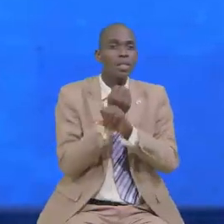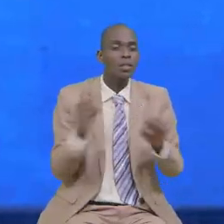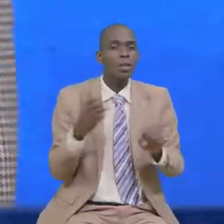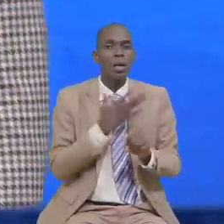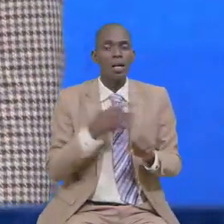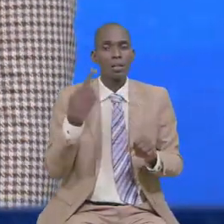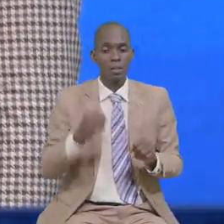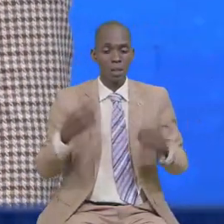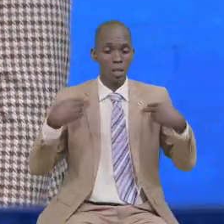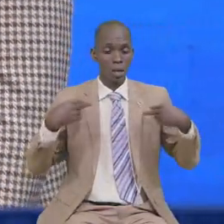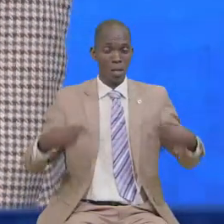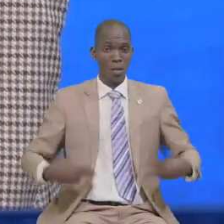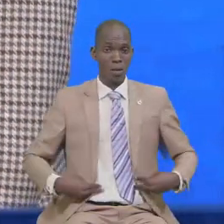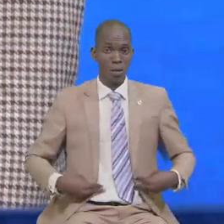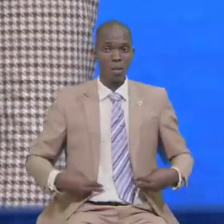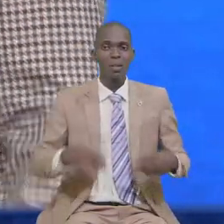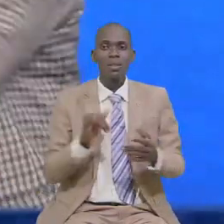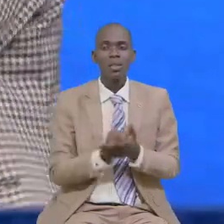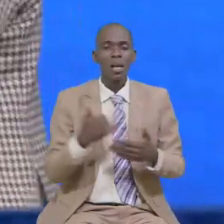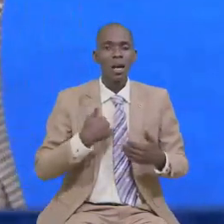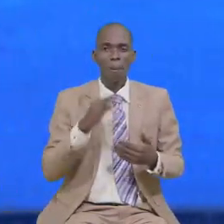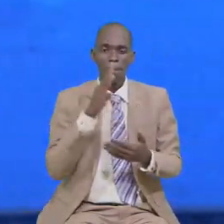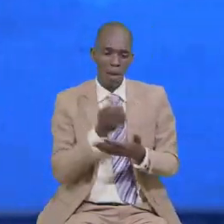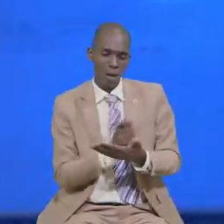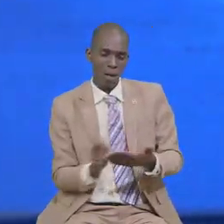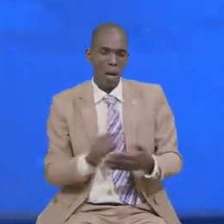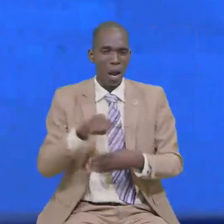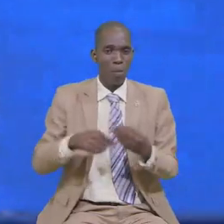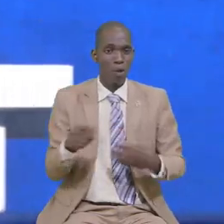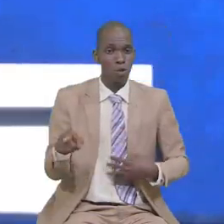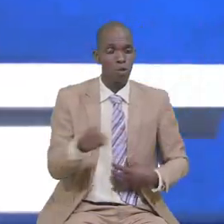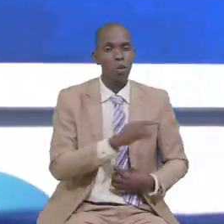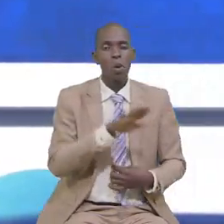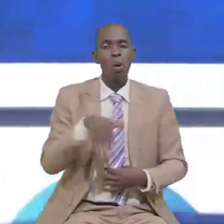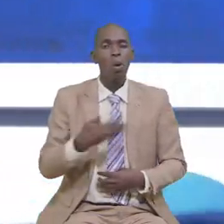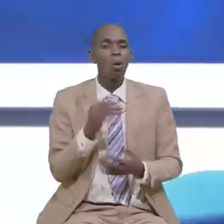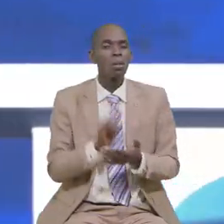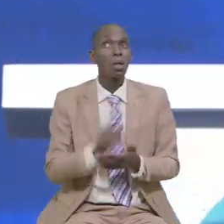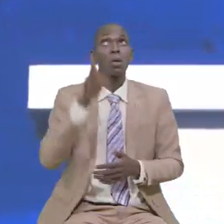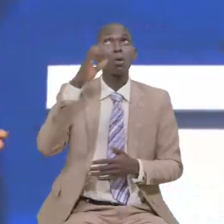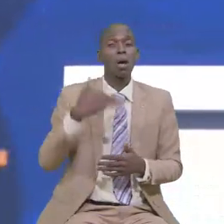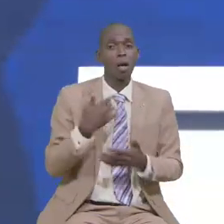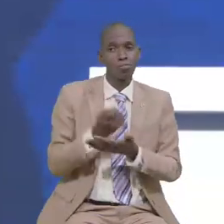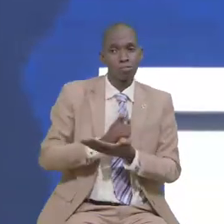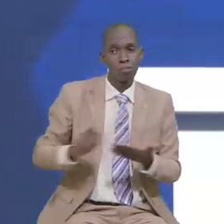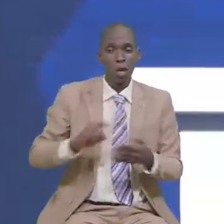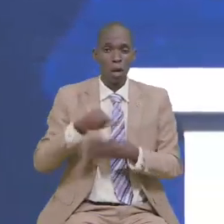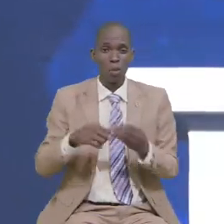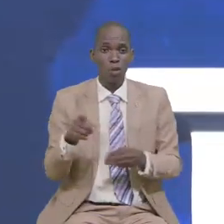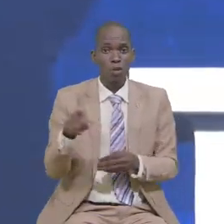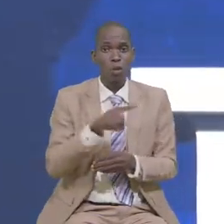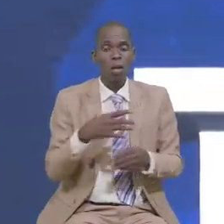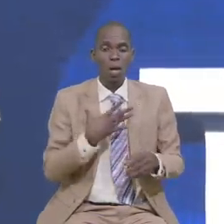health that had been reaching concerning you, all those things that God had reaching. And as we're going